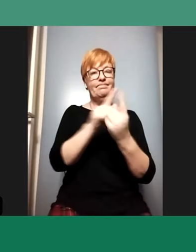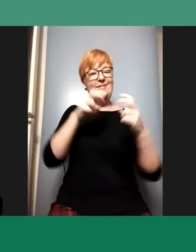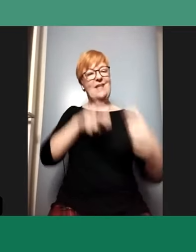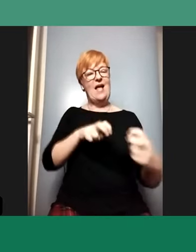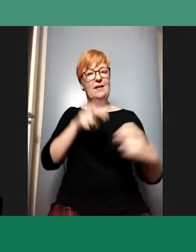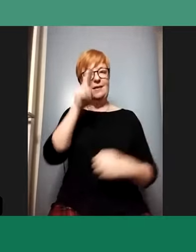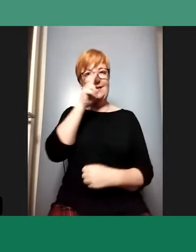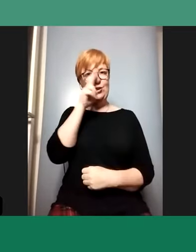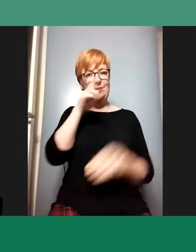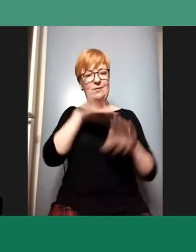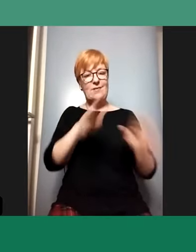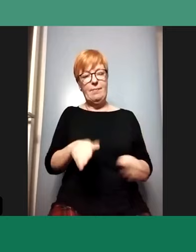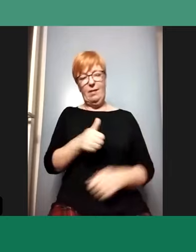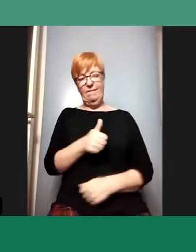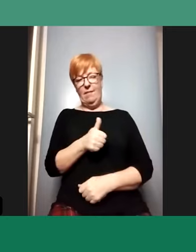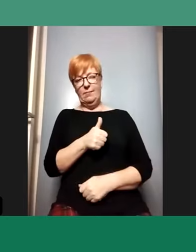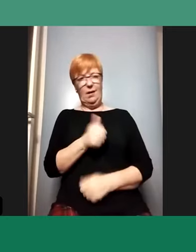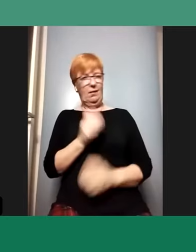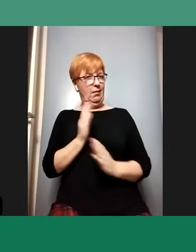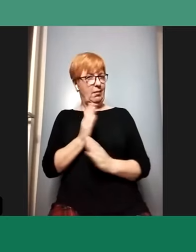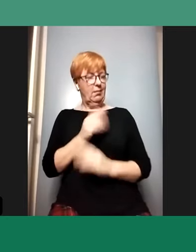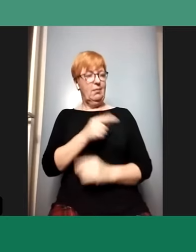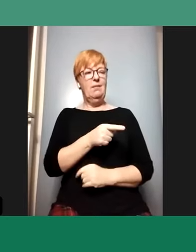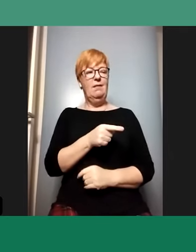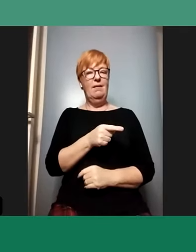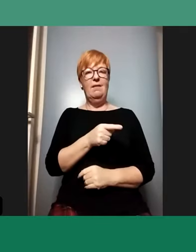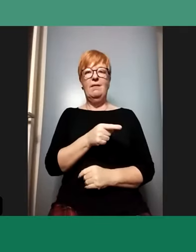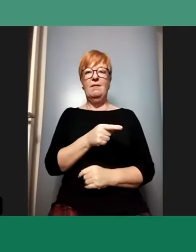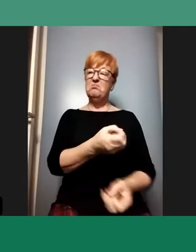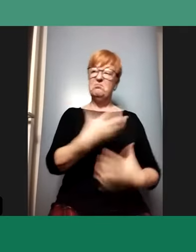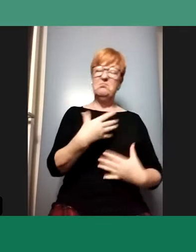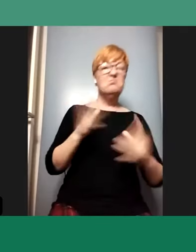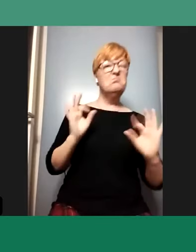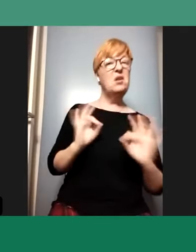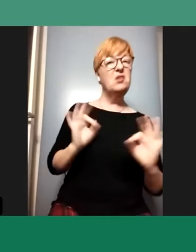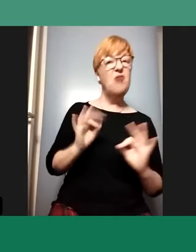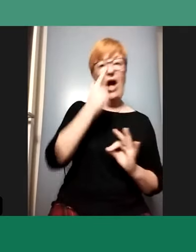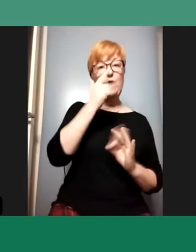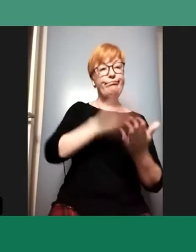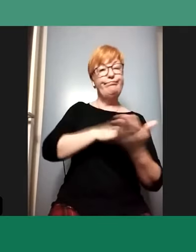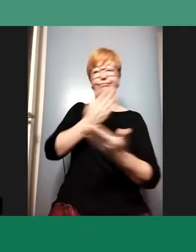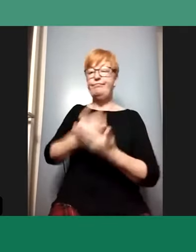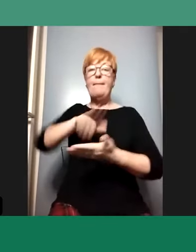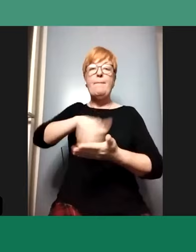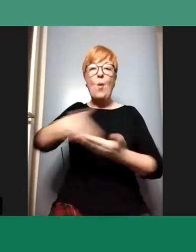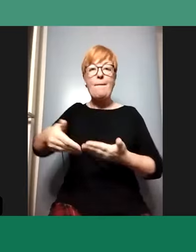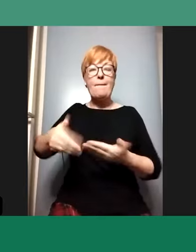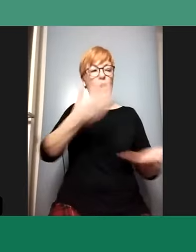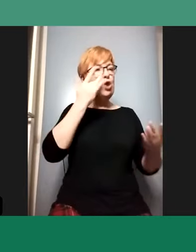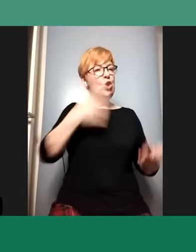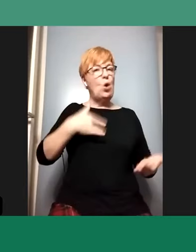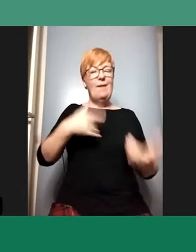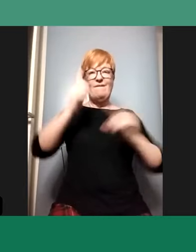but he wasn't saying much, at least nothing I could put in a poem. Instead, he showed me photographs